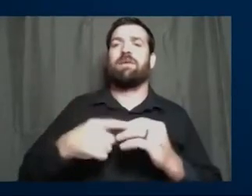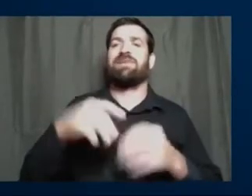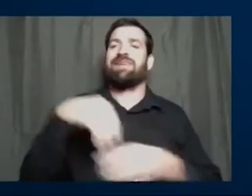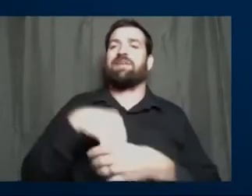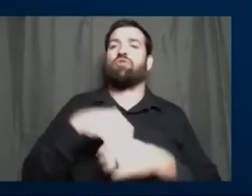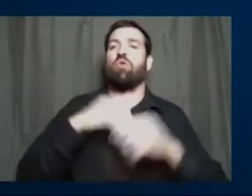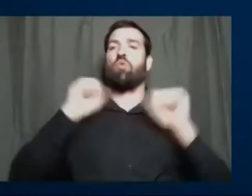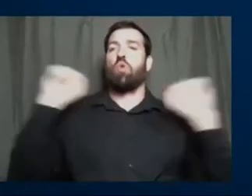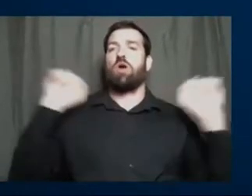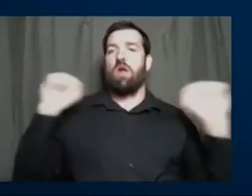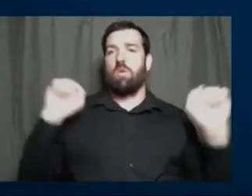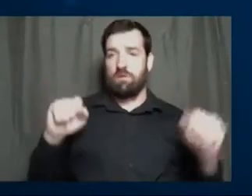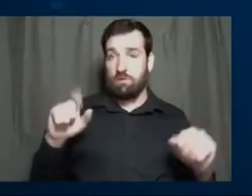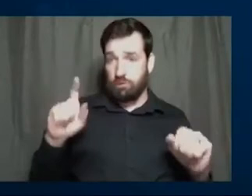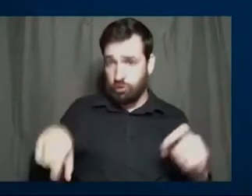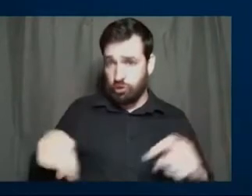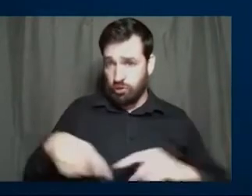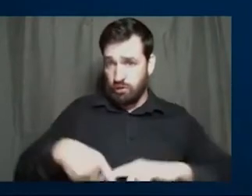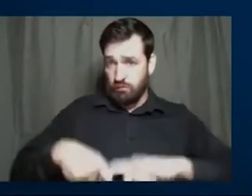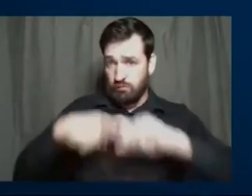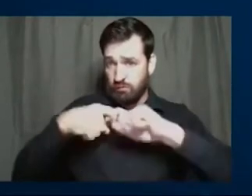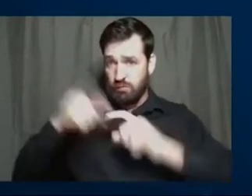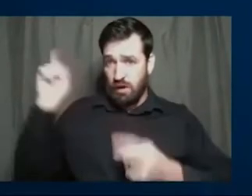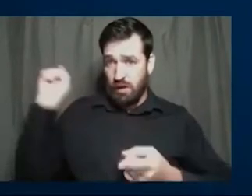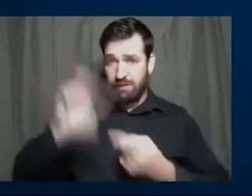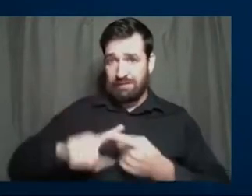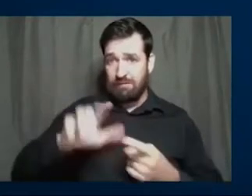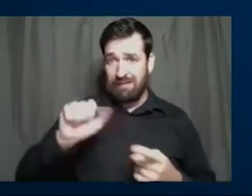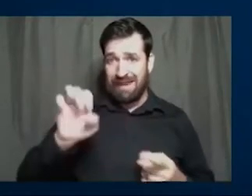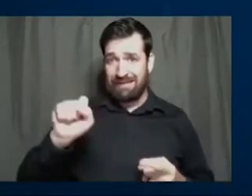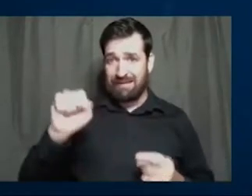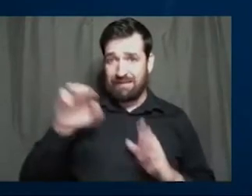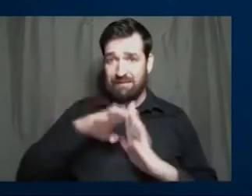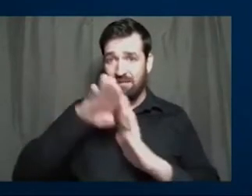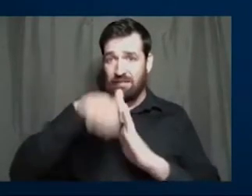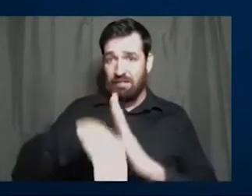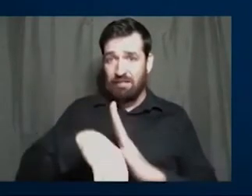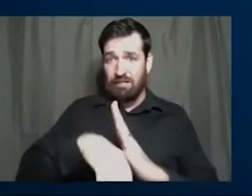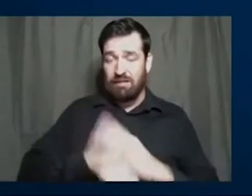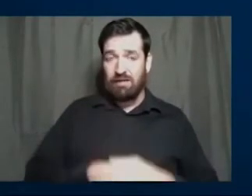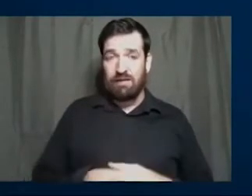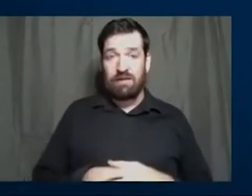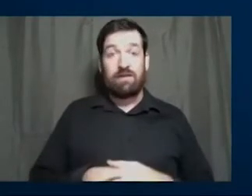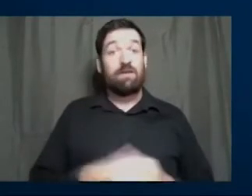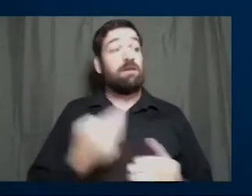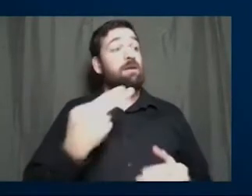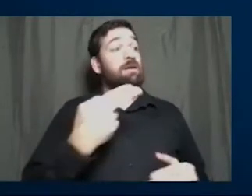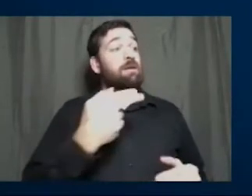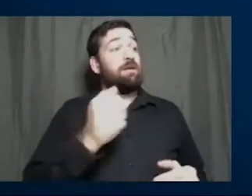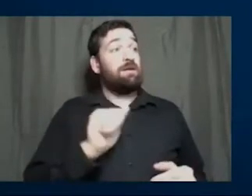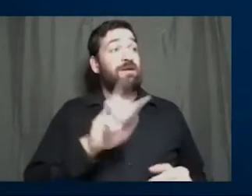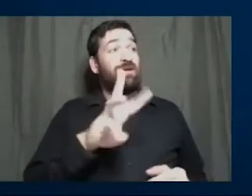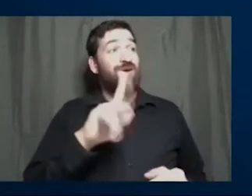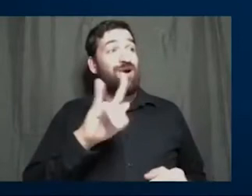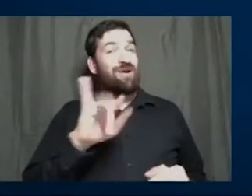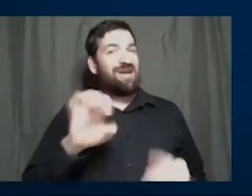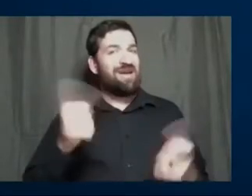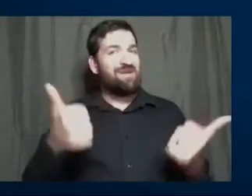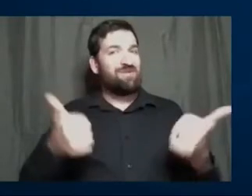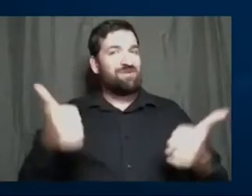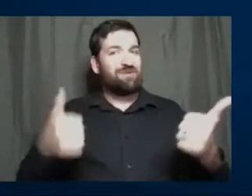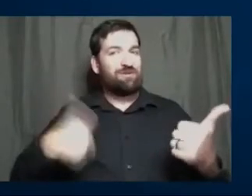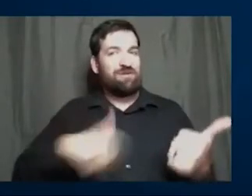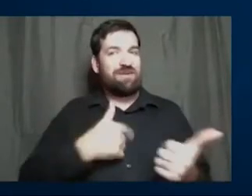this be paused until the cases are down? Okay, Hawkeye, which one of us going to go get controversial now? I'll